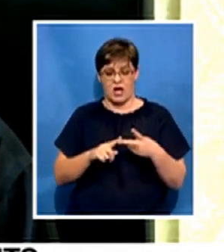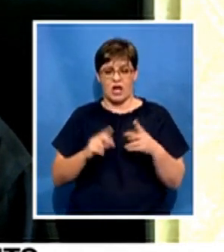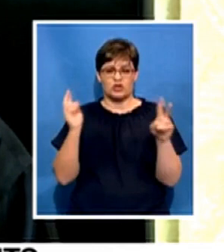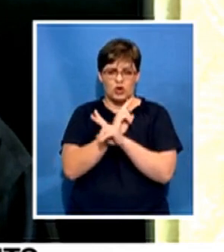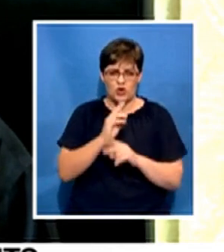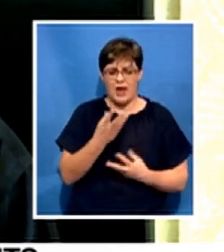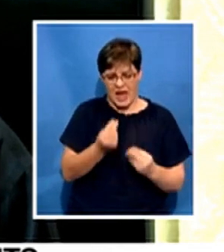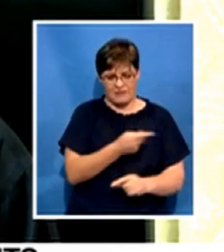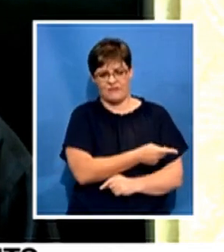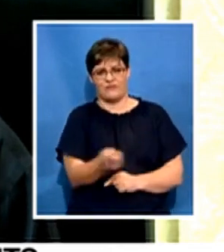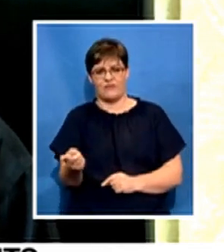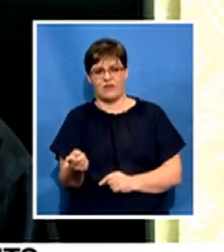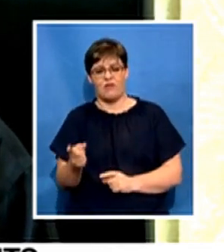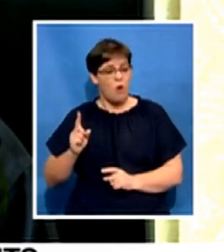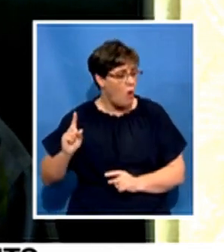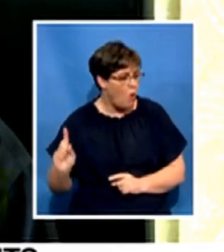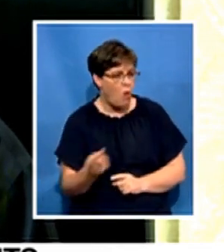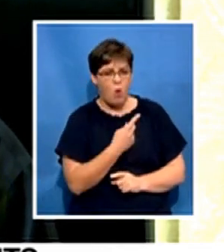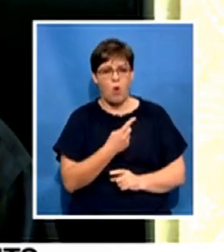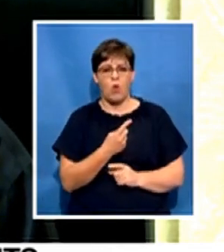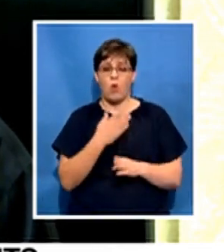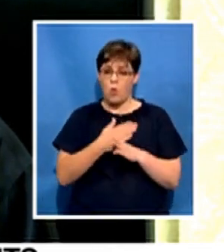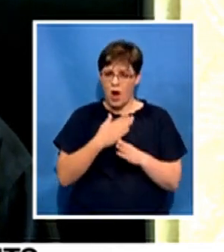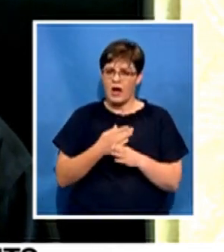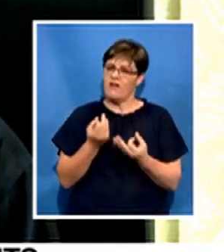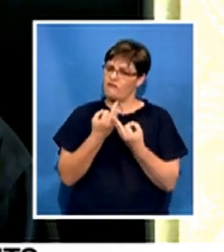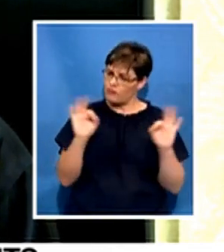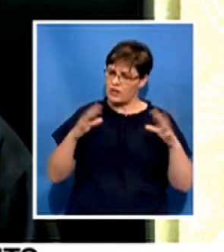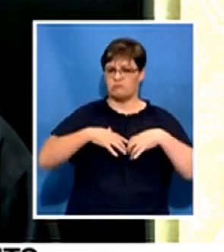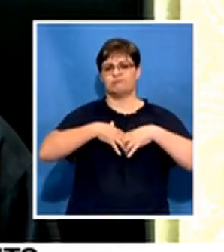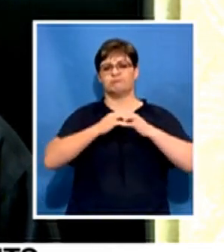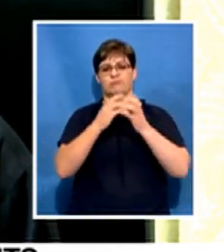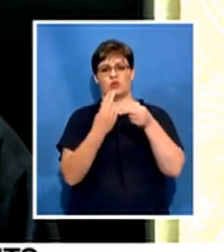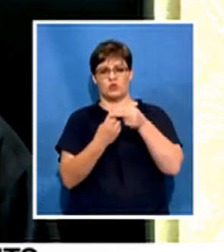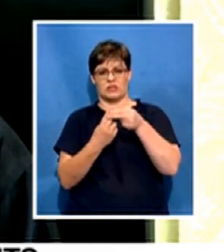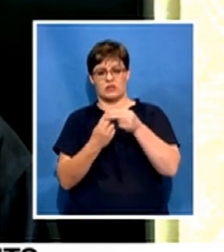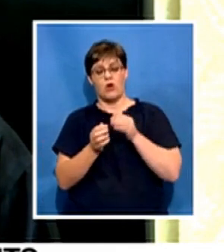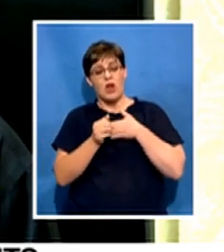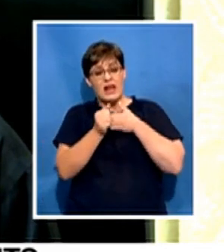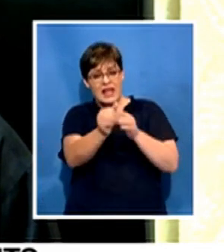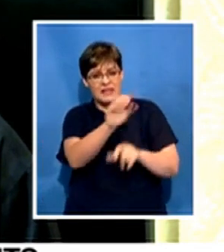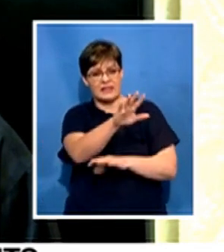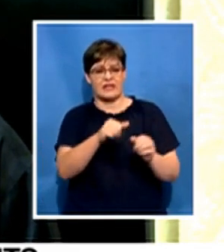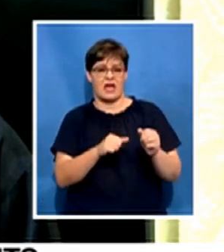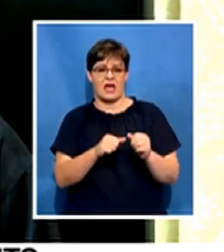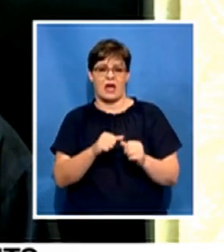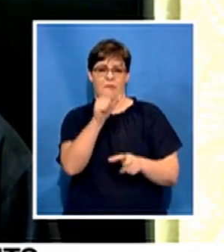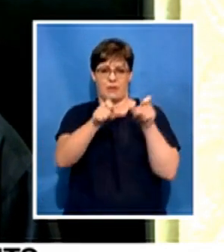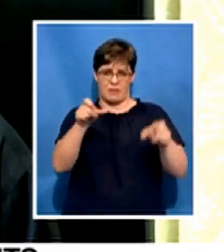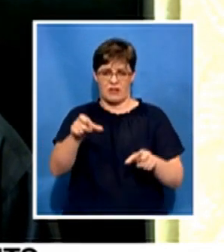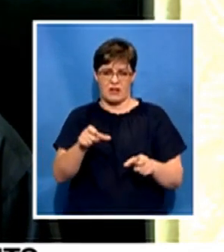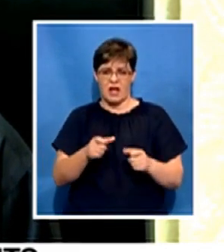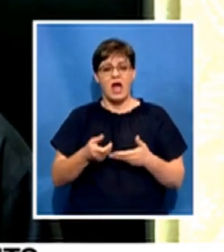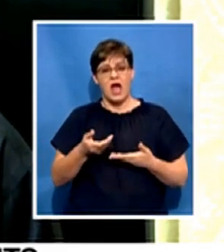be free to form a trade union, to elect their officers, and to make wage agreement with their employers. The same